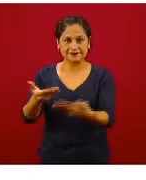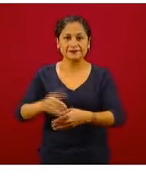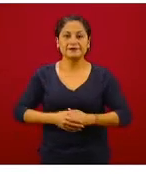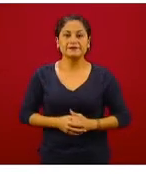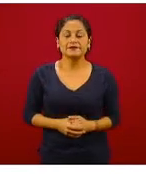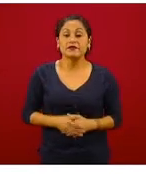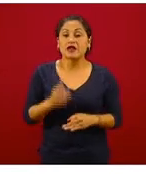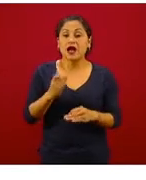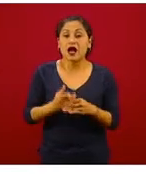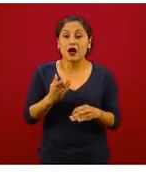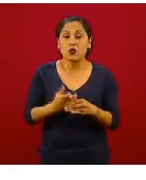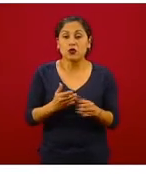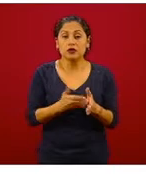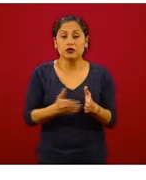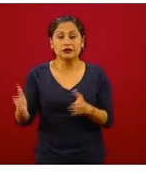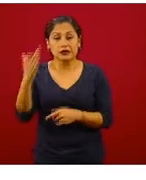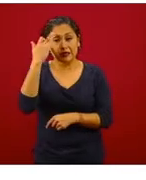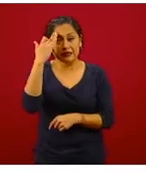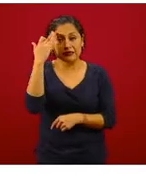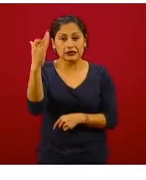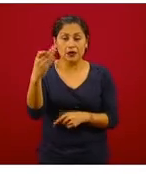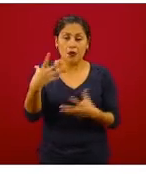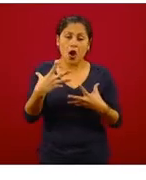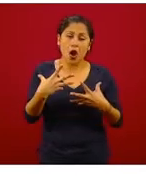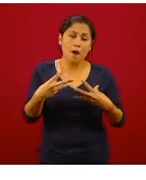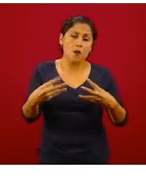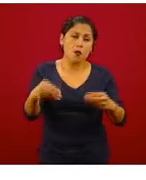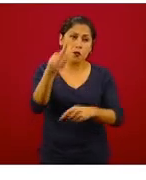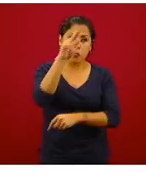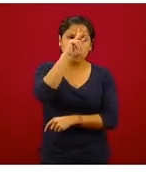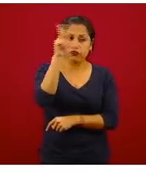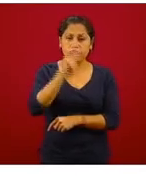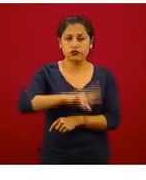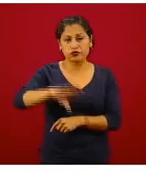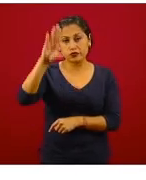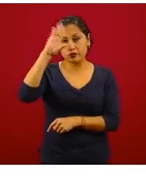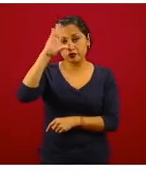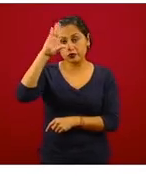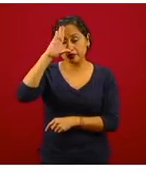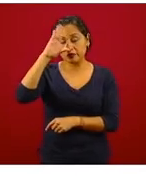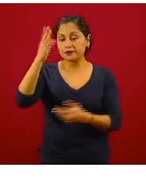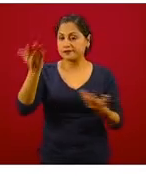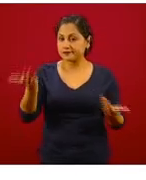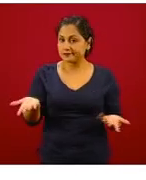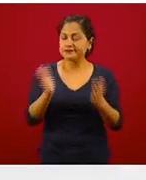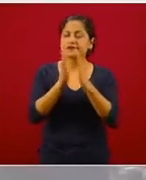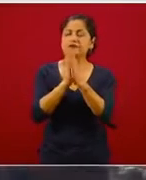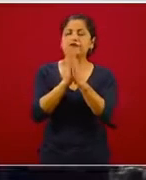our colleagues at the Mexican Social Security Institute will be coming here to tell us, because we are at